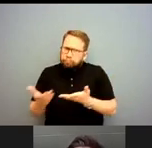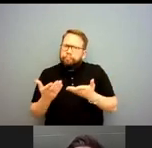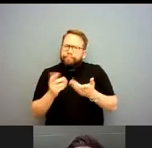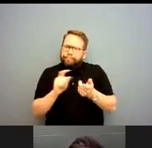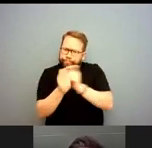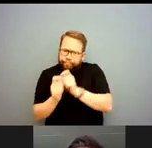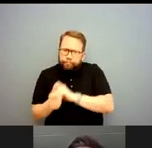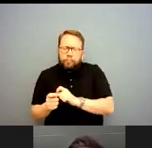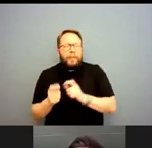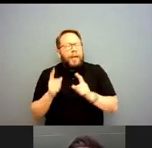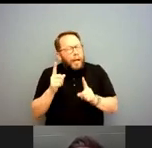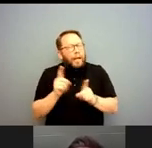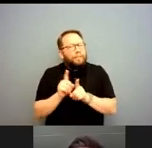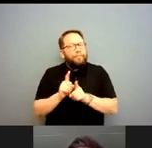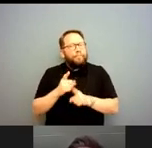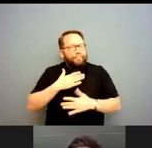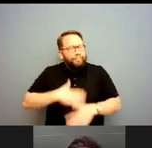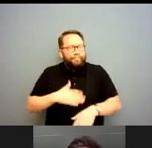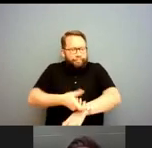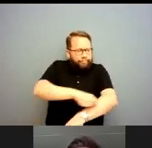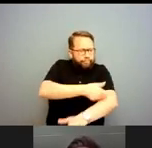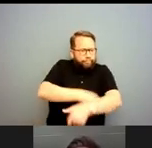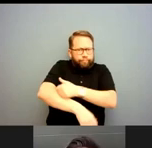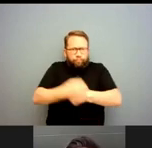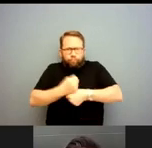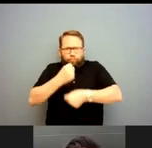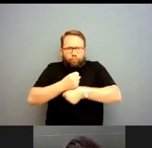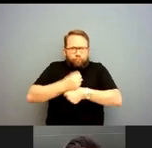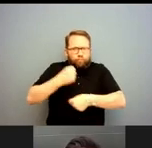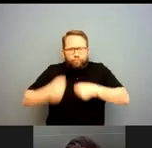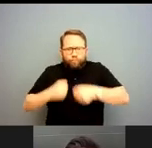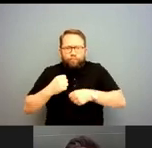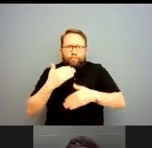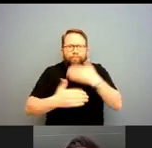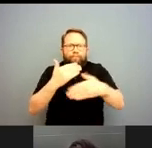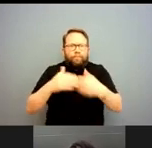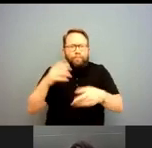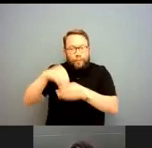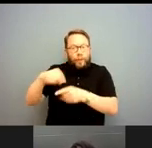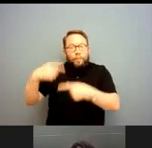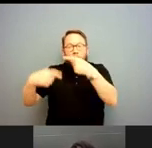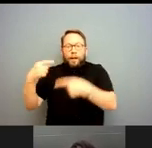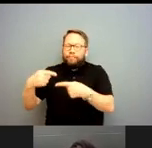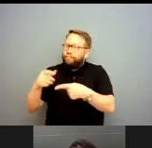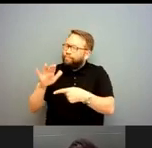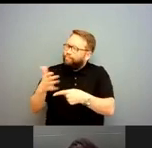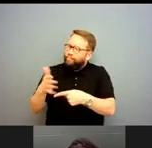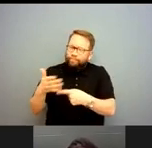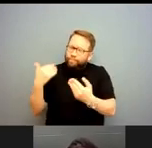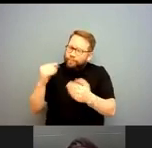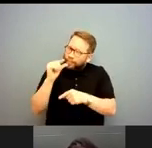and implement national action plan to achieve the goals of the declaration. There is